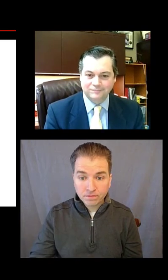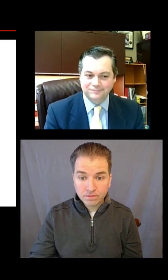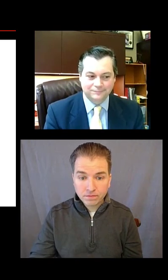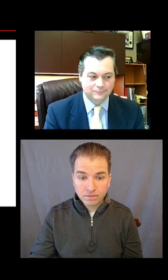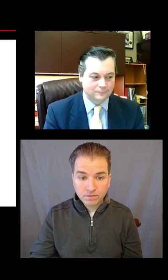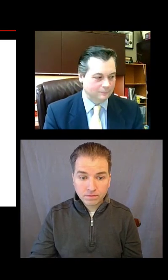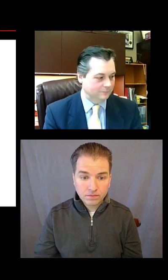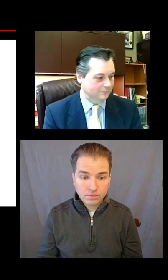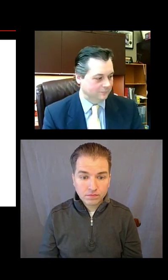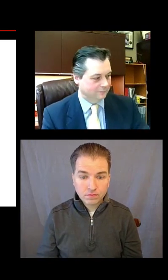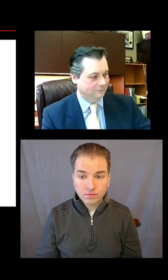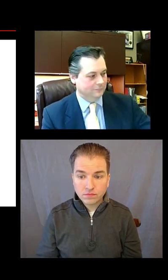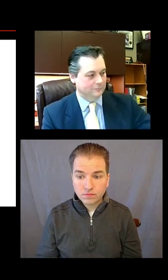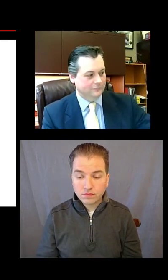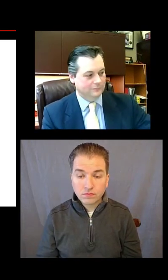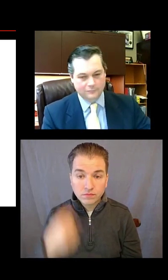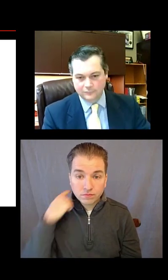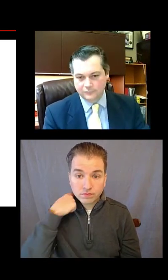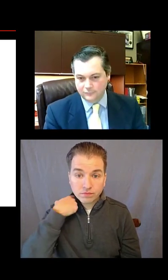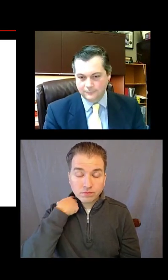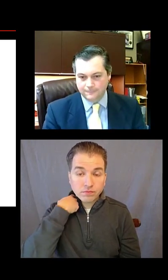me?